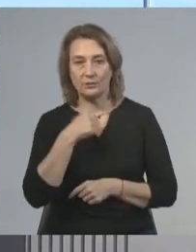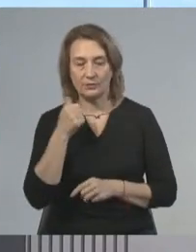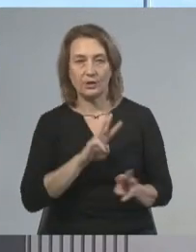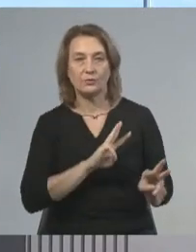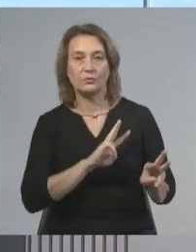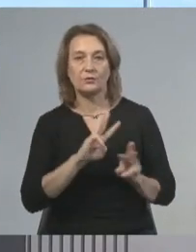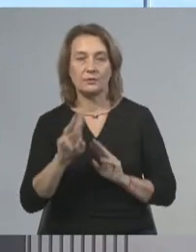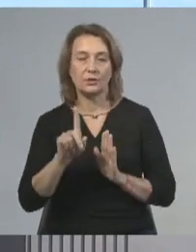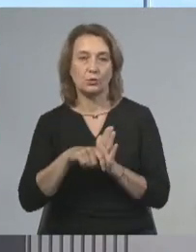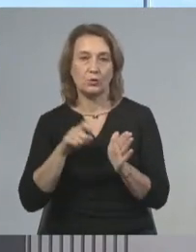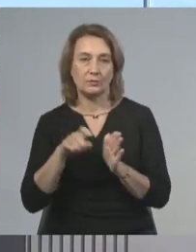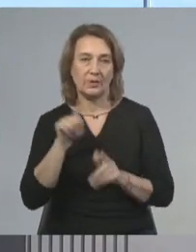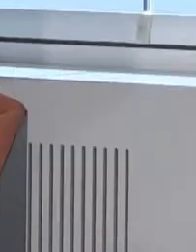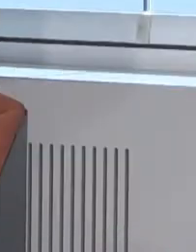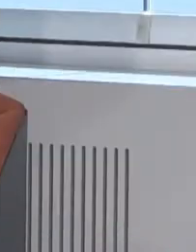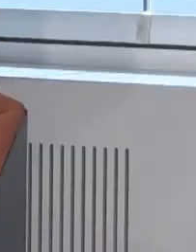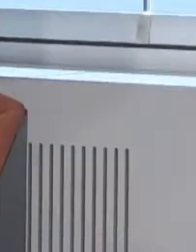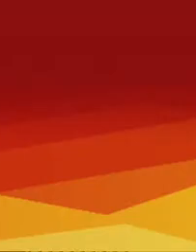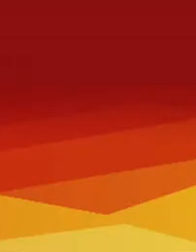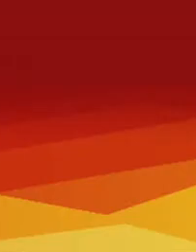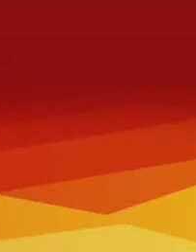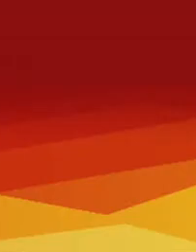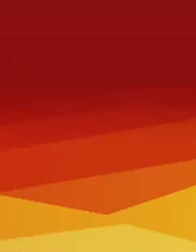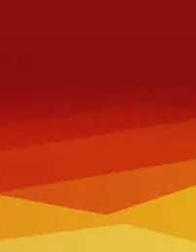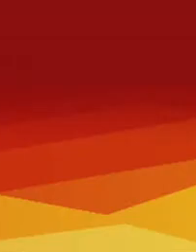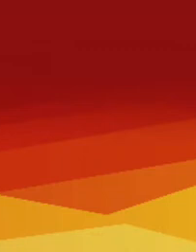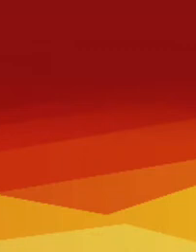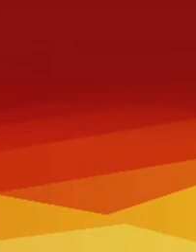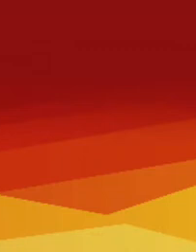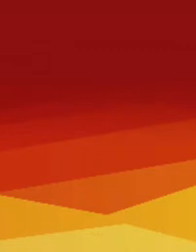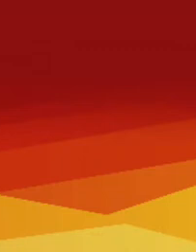we hope to see you next year offline